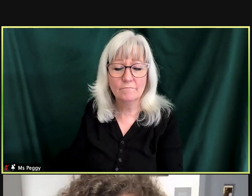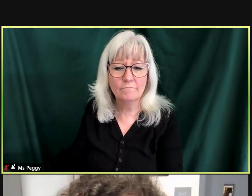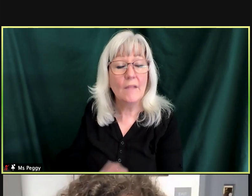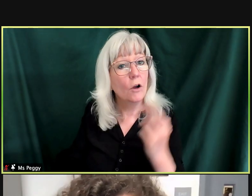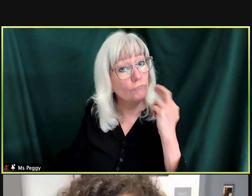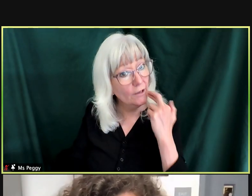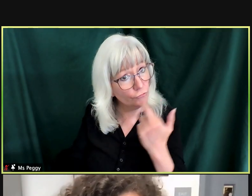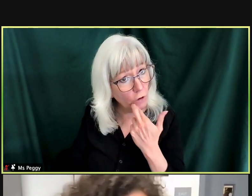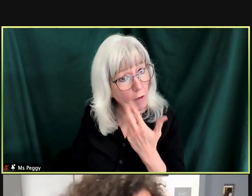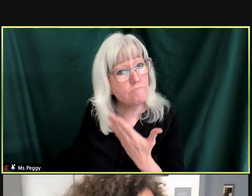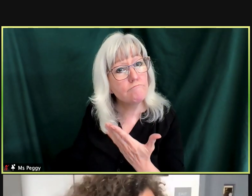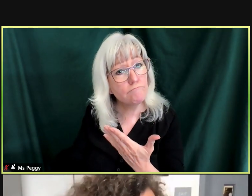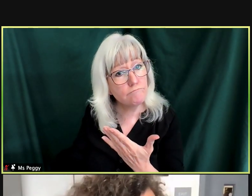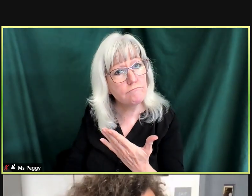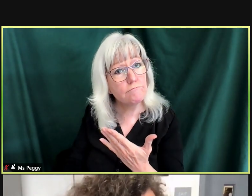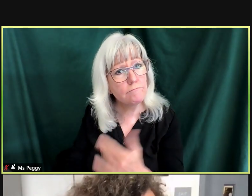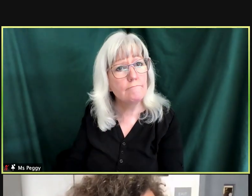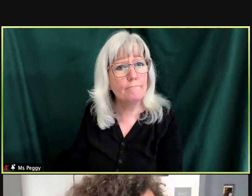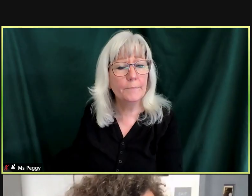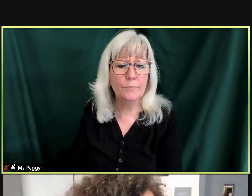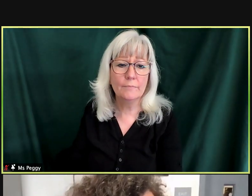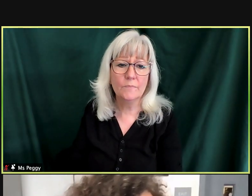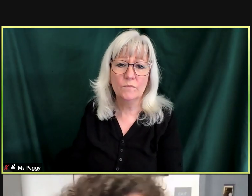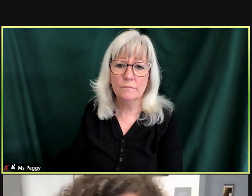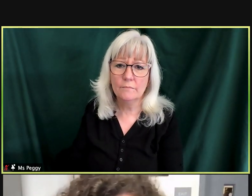A restaurant